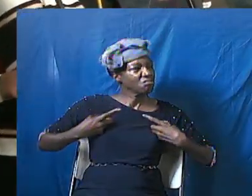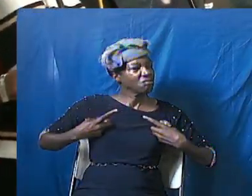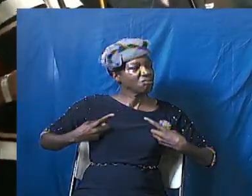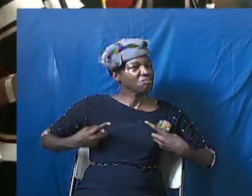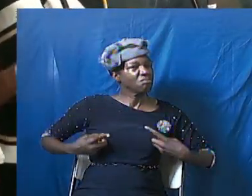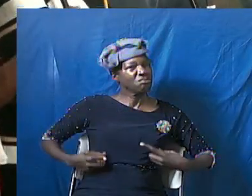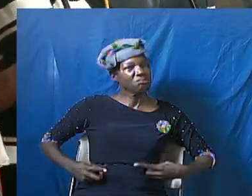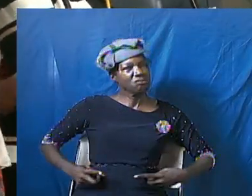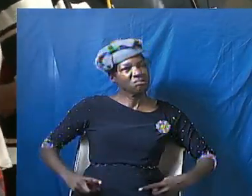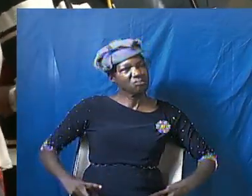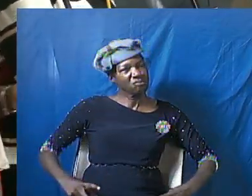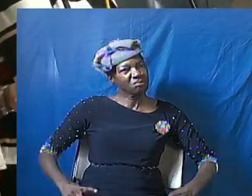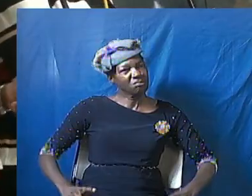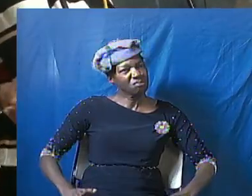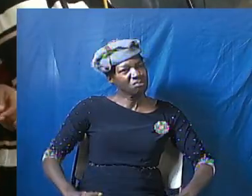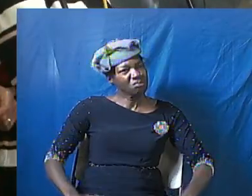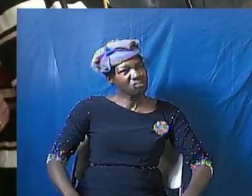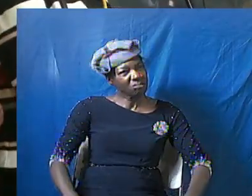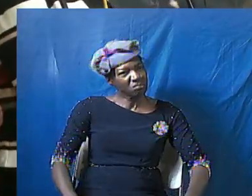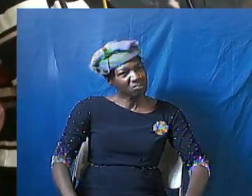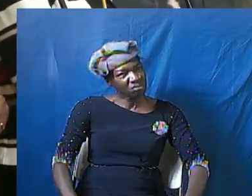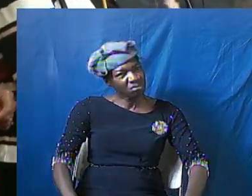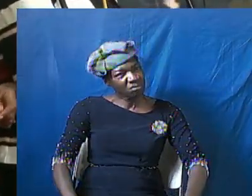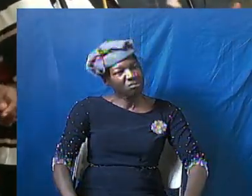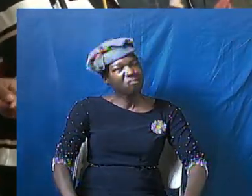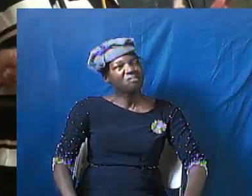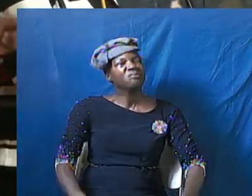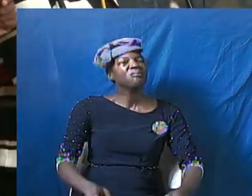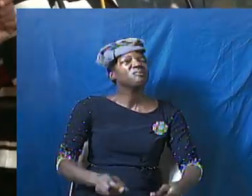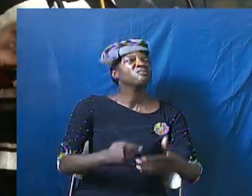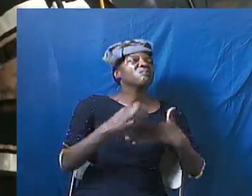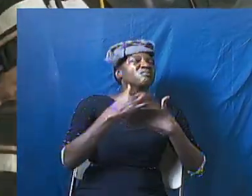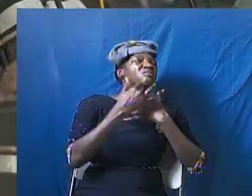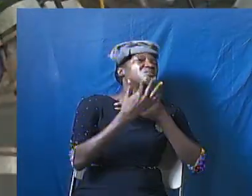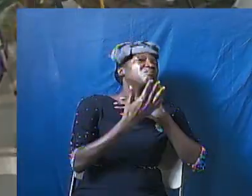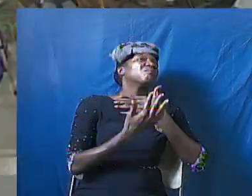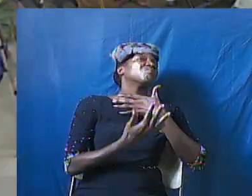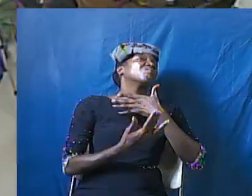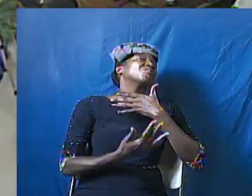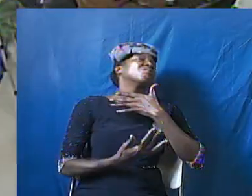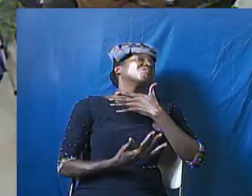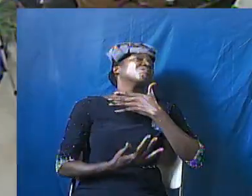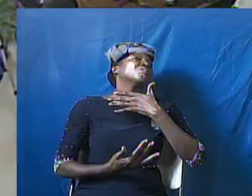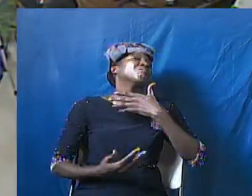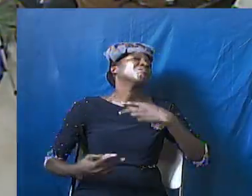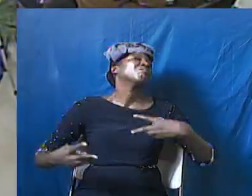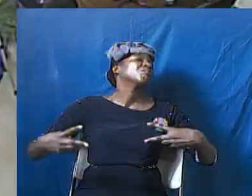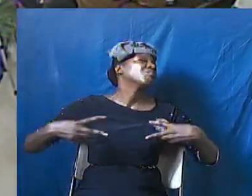and his love.